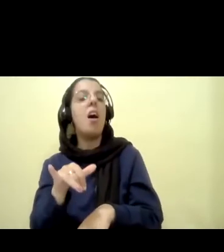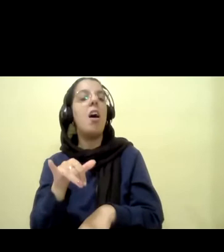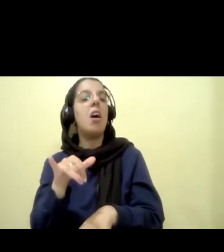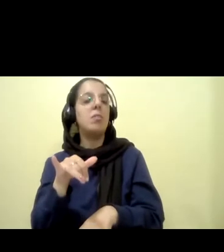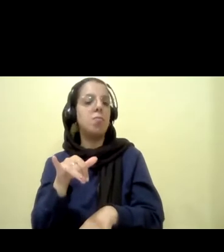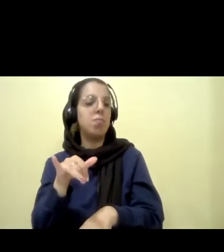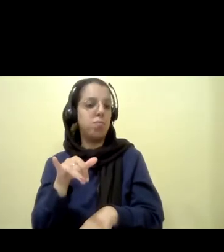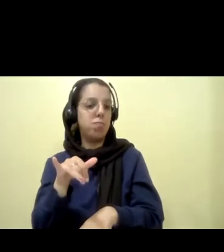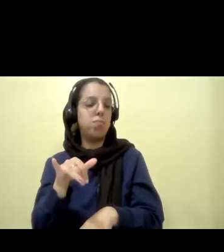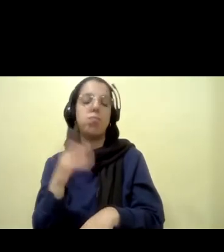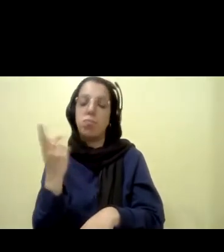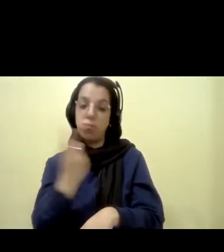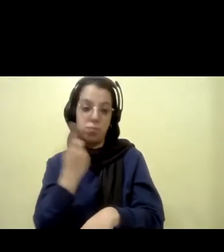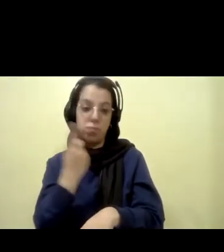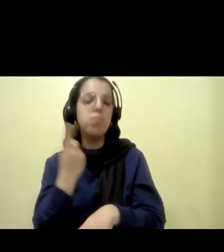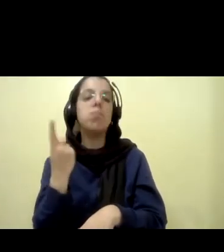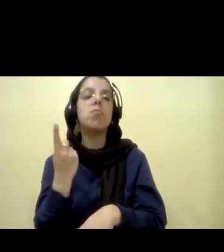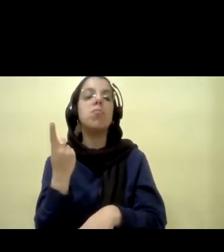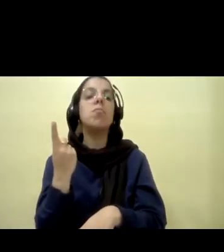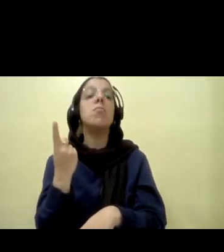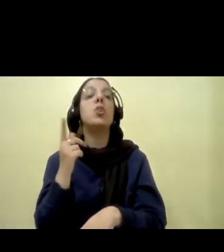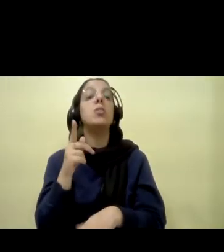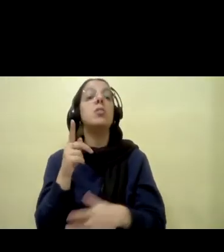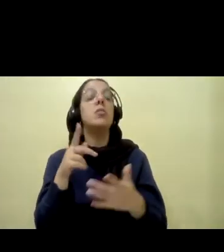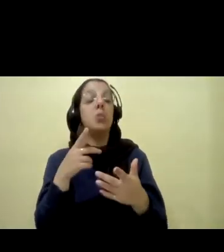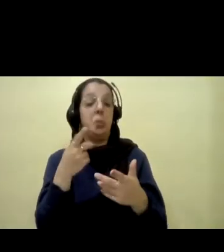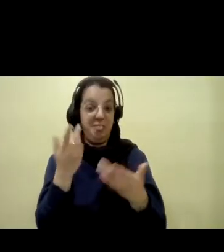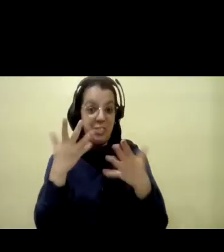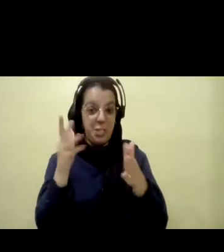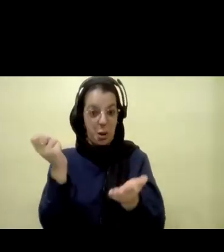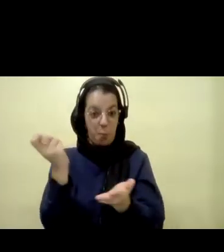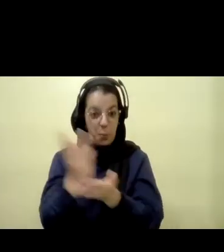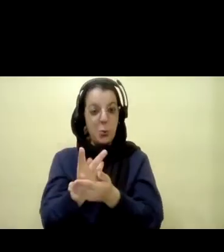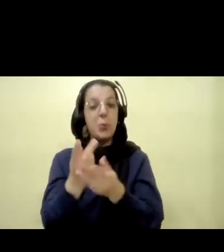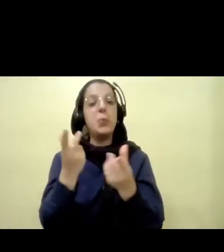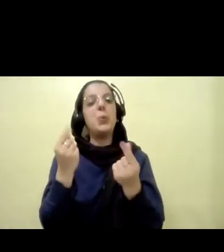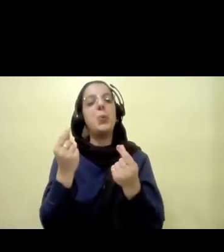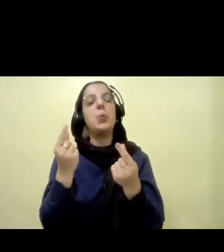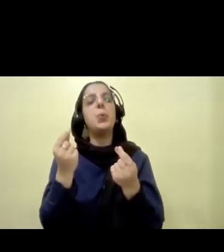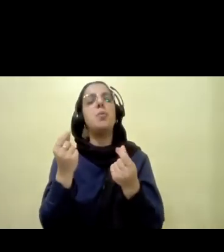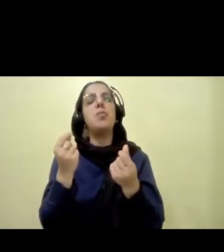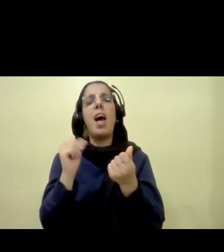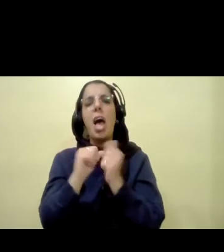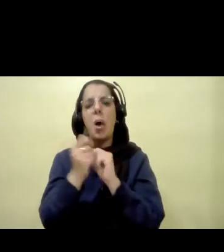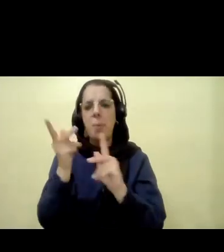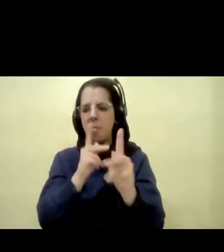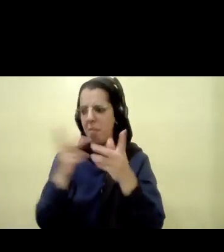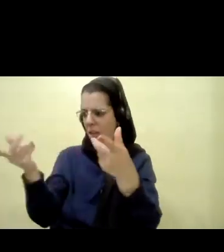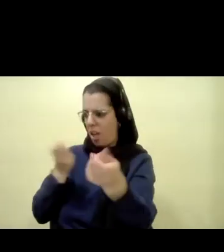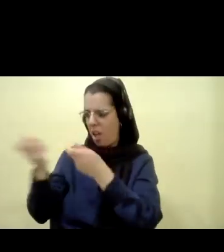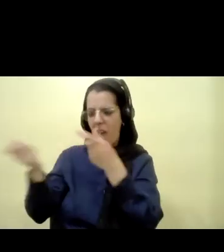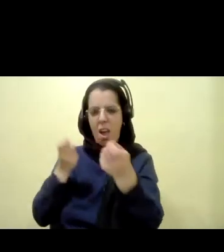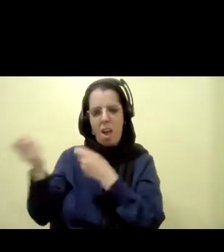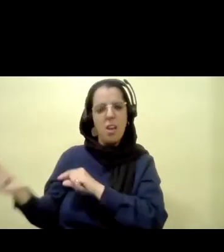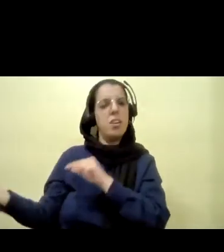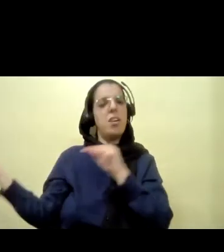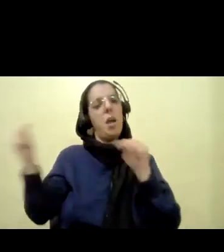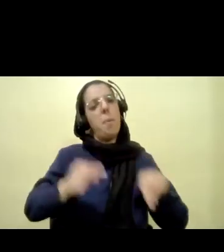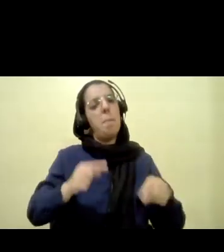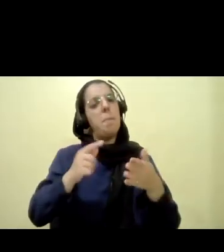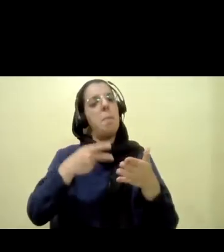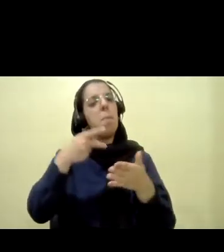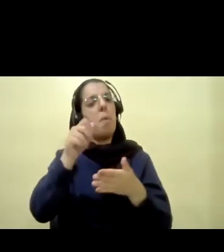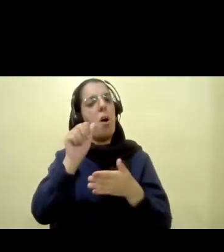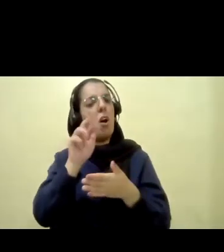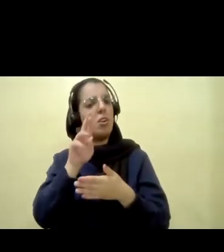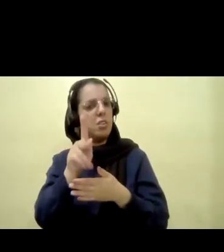of this program. So then you would want to, because it's very hard to get people out to a park unless you're deeply